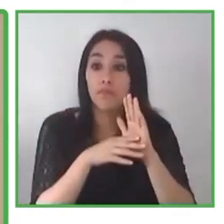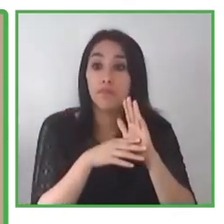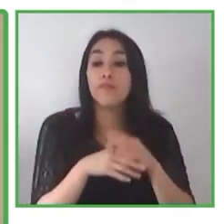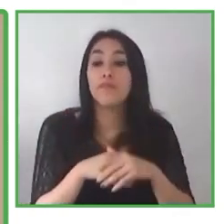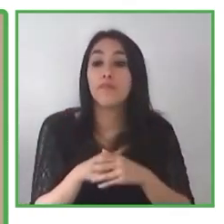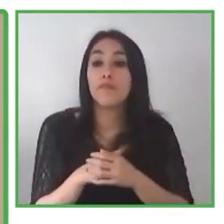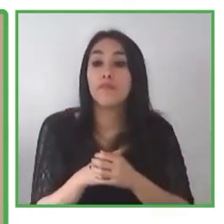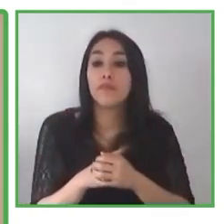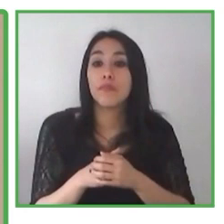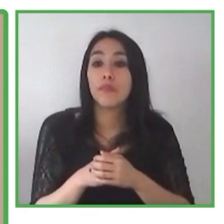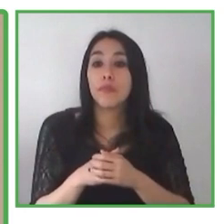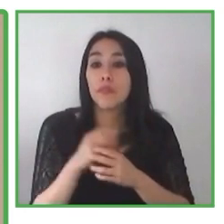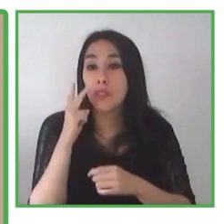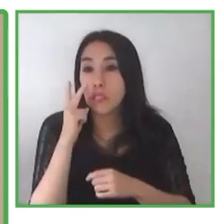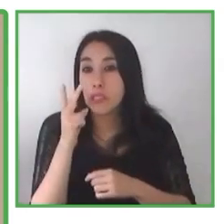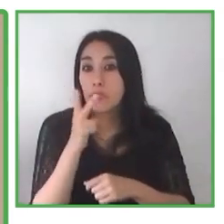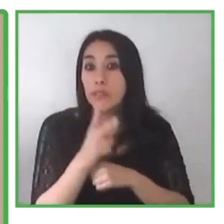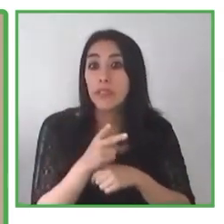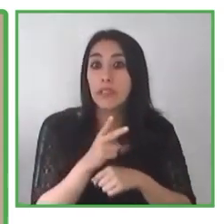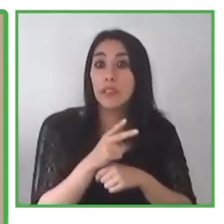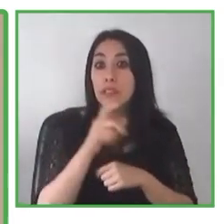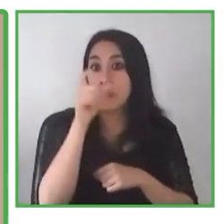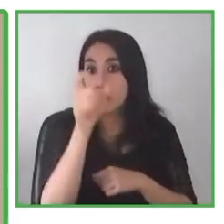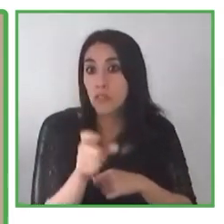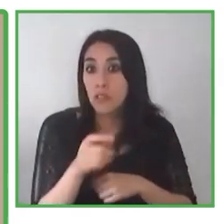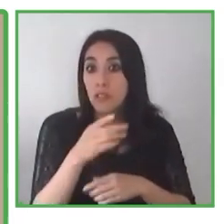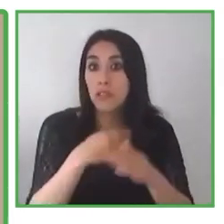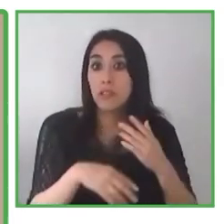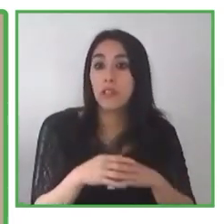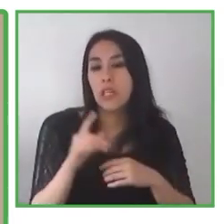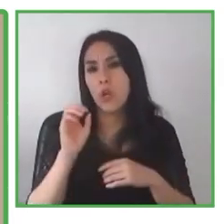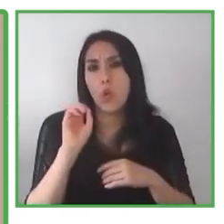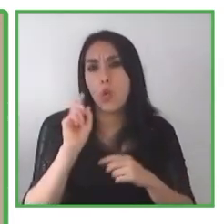from discrimination in all labor topics.